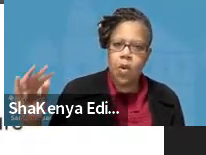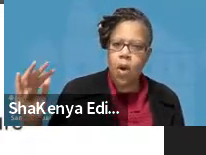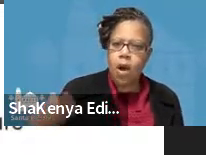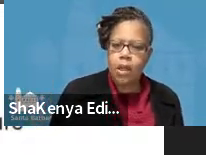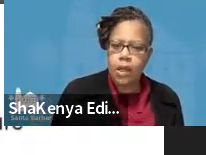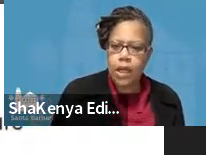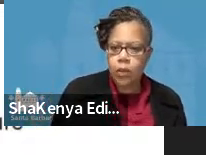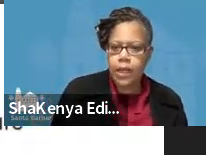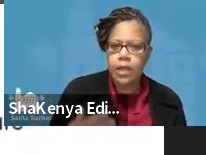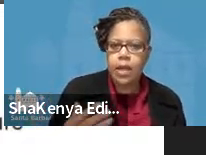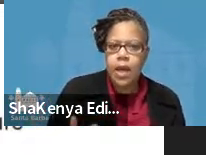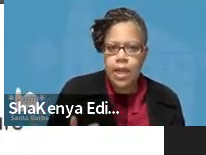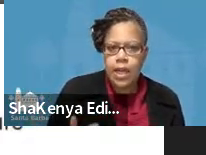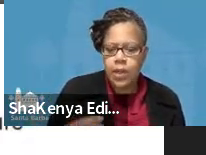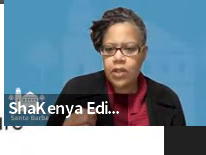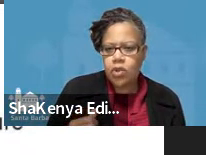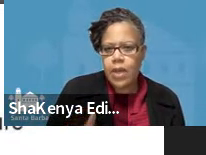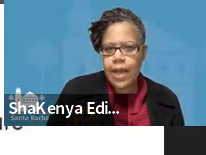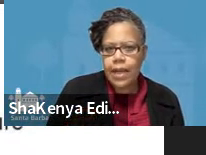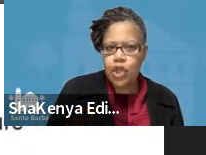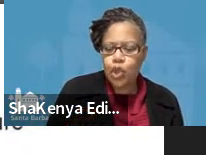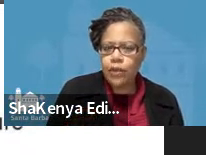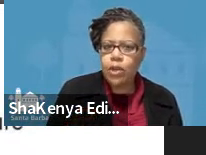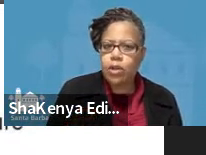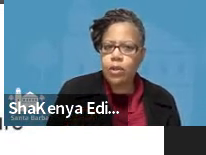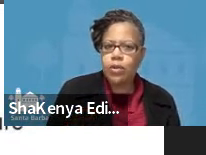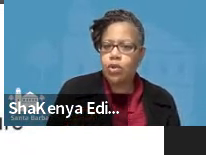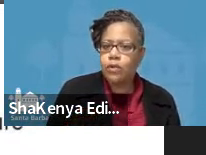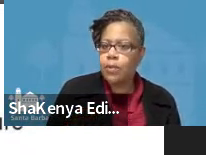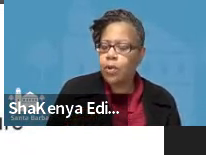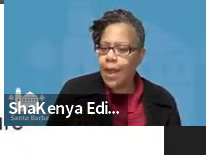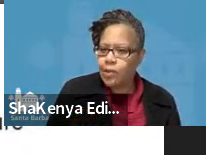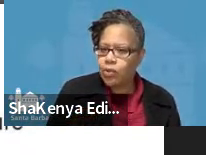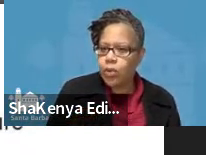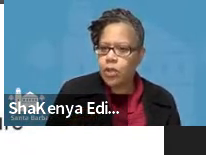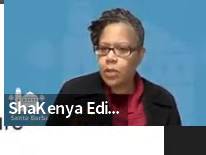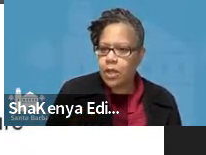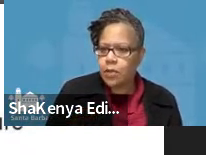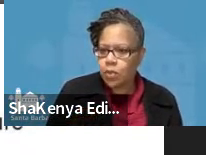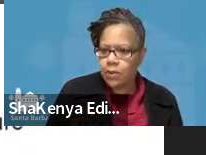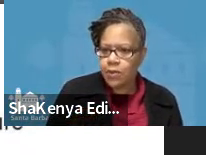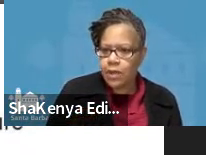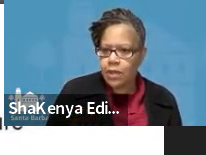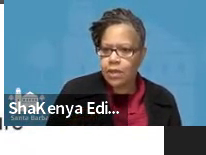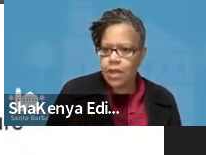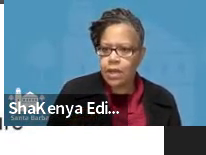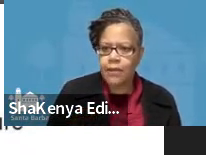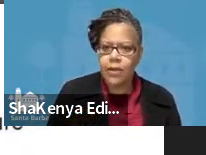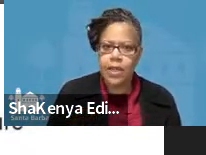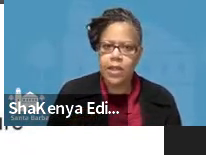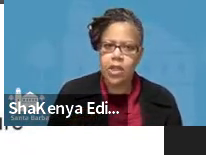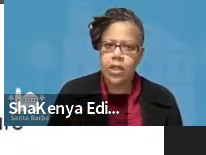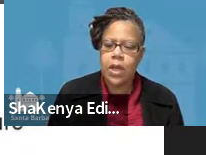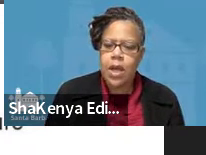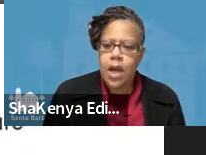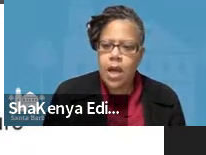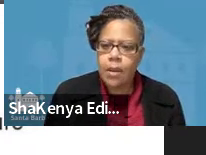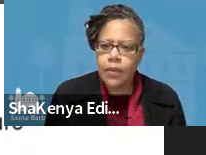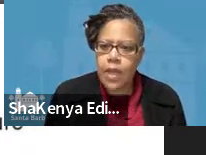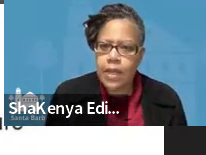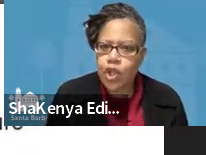actions, although all are unwanted. As we can see, we had 2 verbal casual, which means between friends and